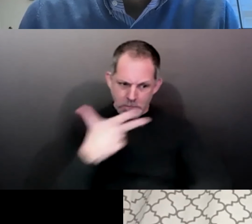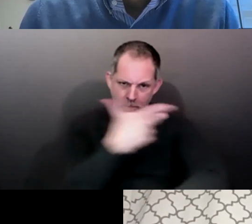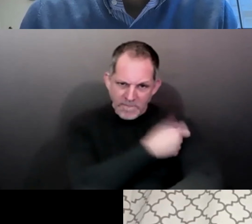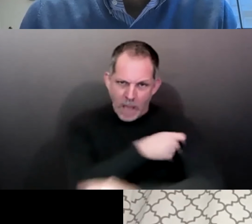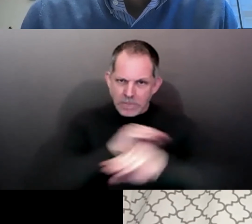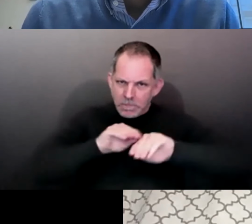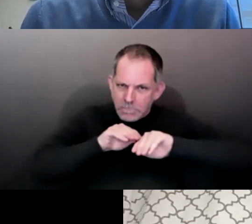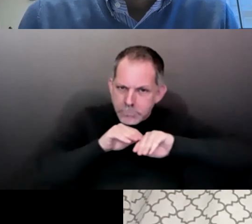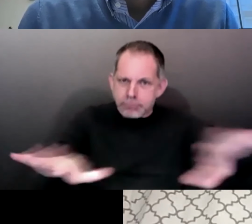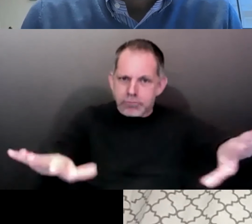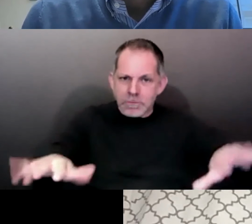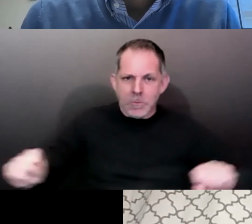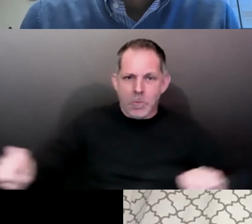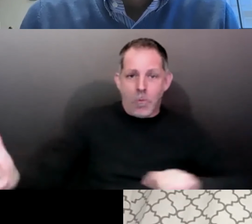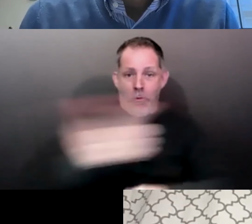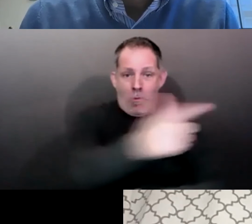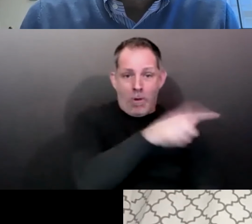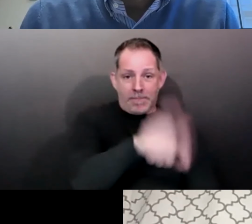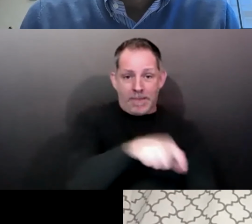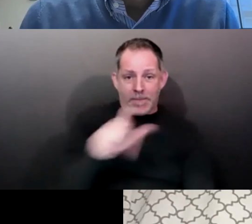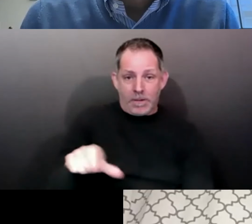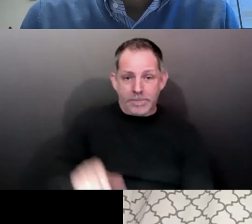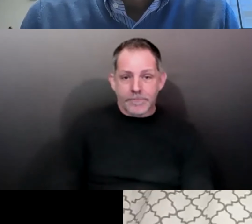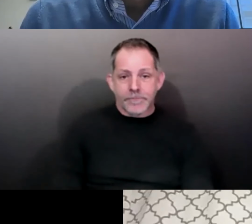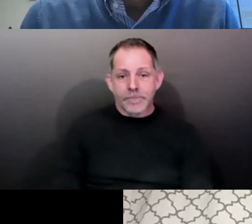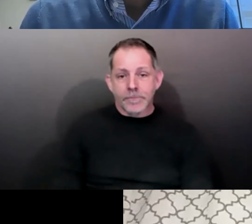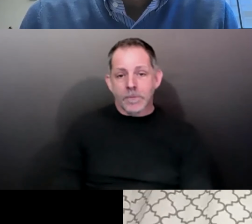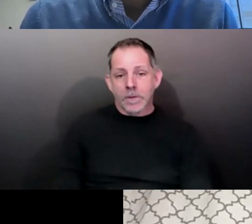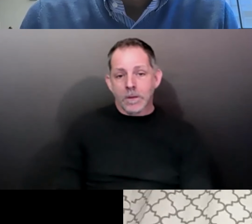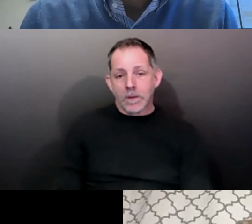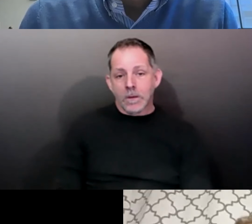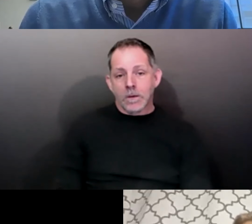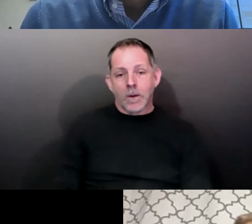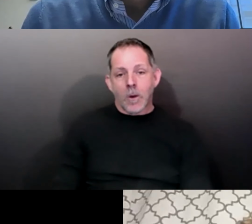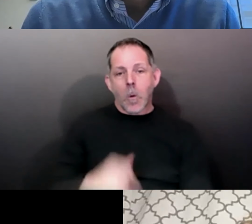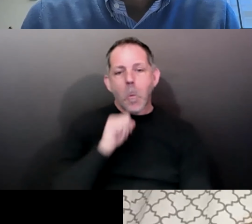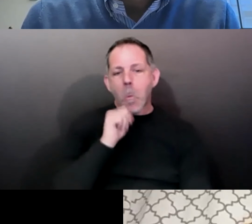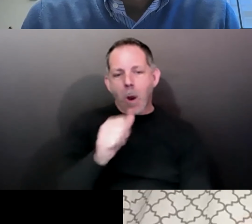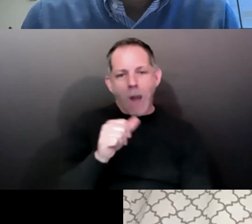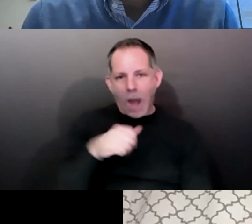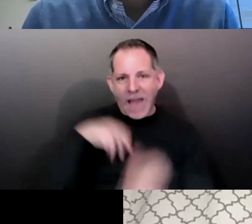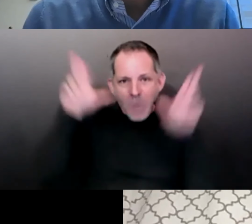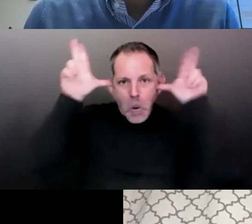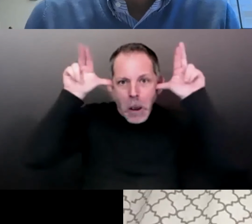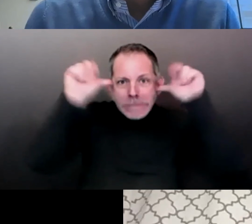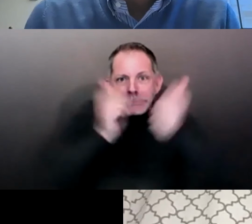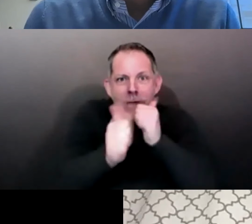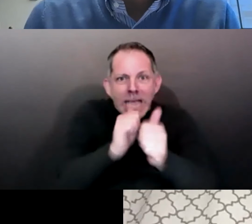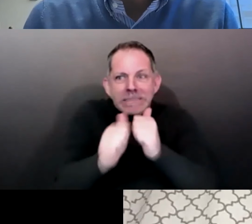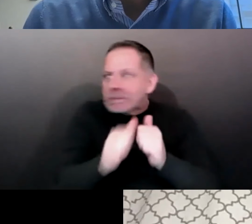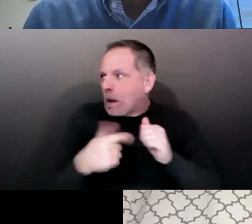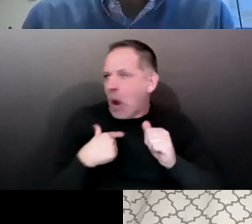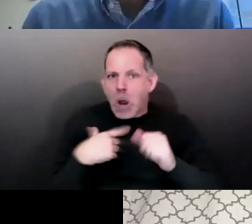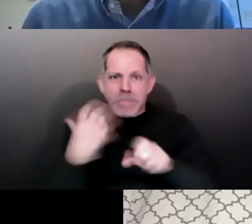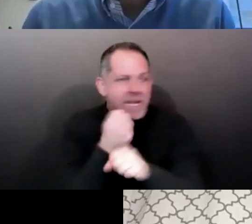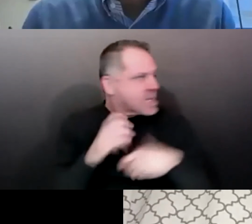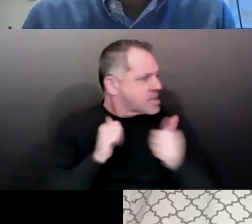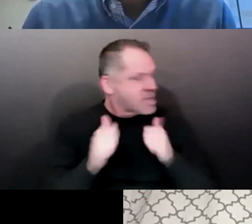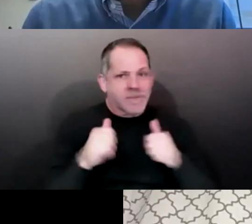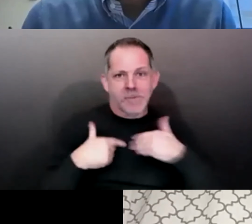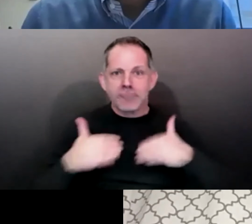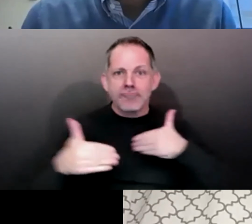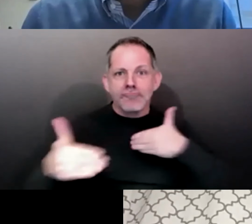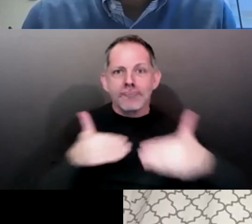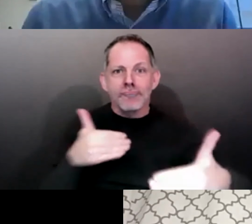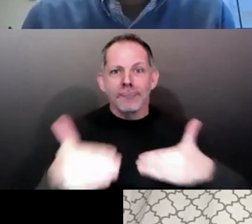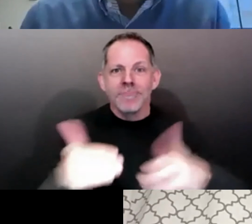respectfully, we're not in a race with the neighbors. We're in a race with the virus, and so we'll continue that. Megan, could I just say a word